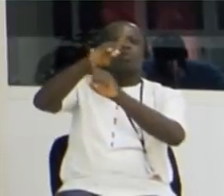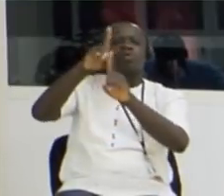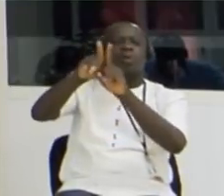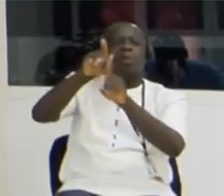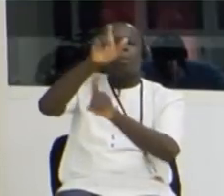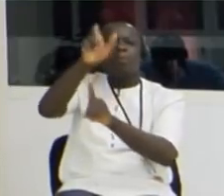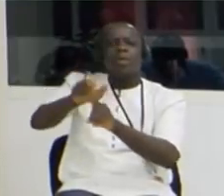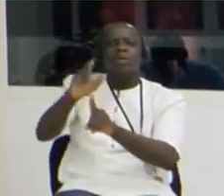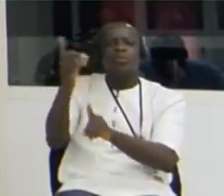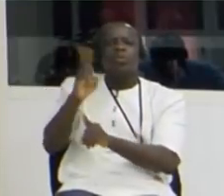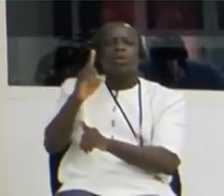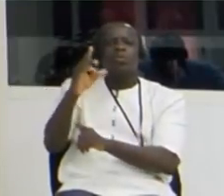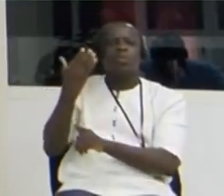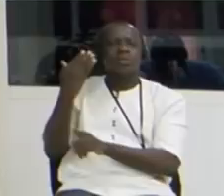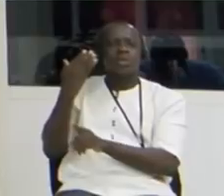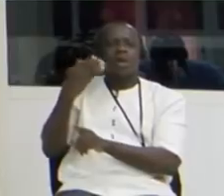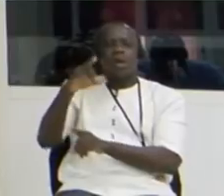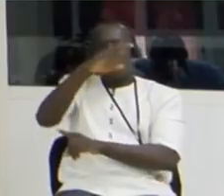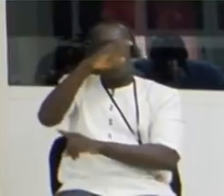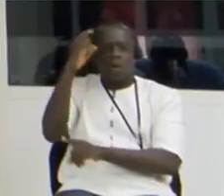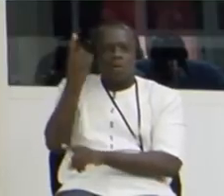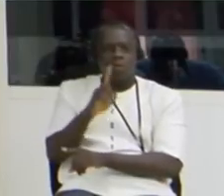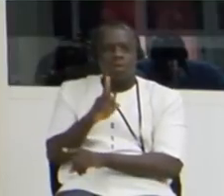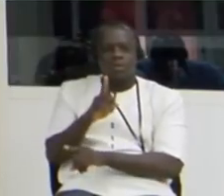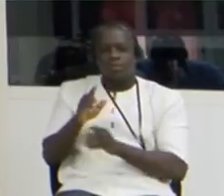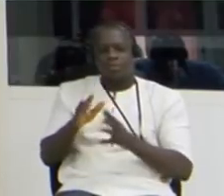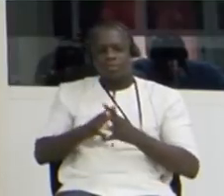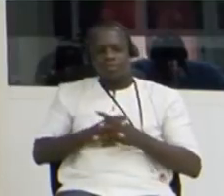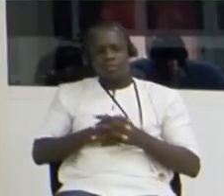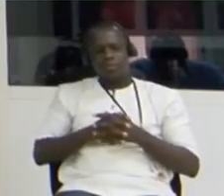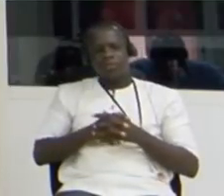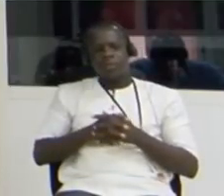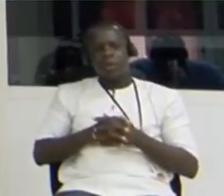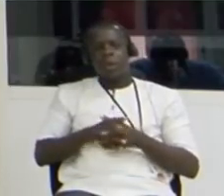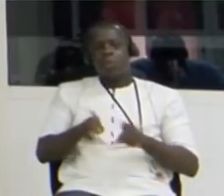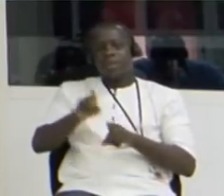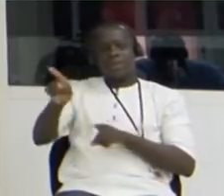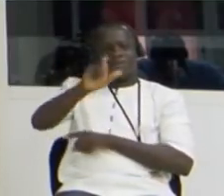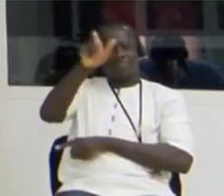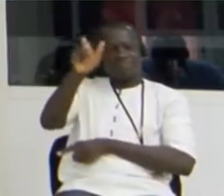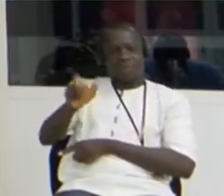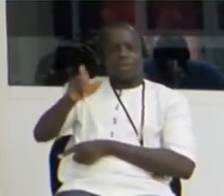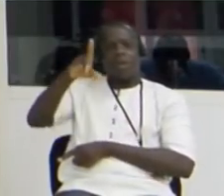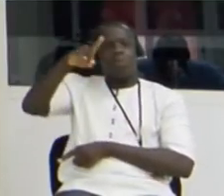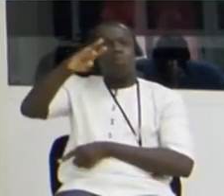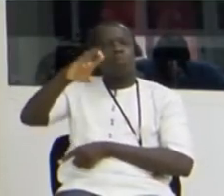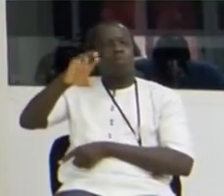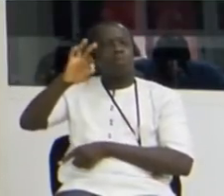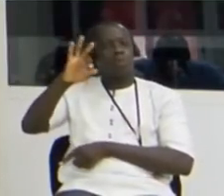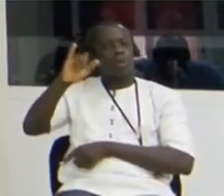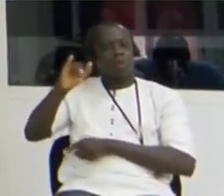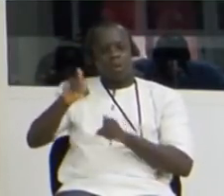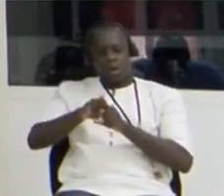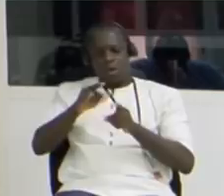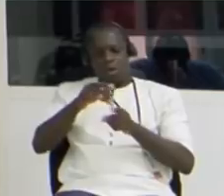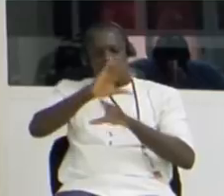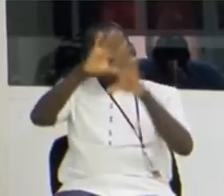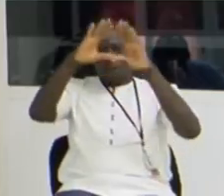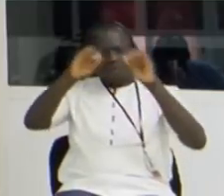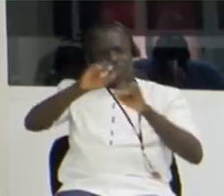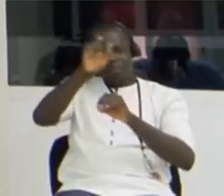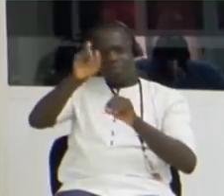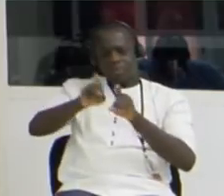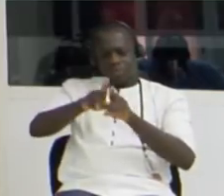and where they were working? Okay. This person is a protocol officer, and this person was